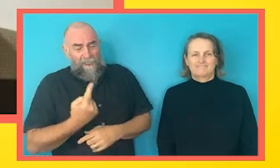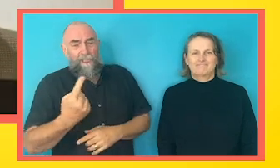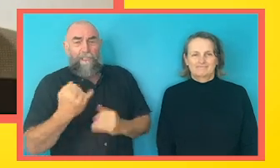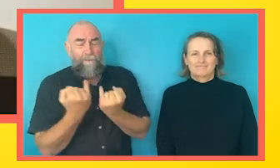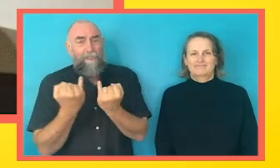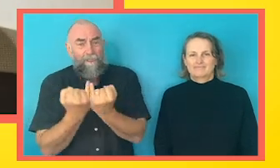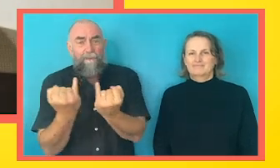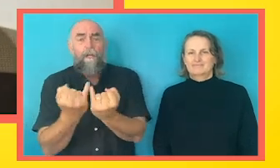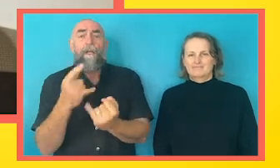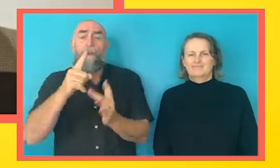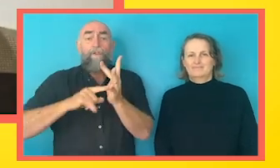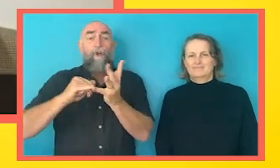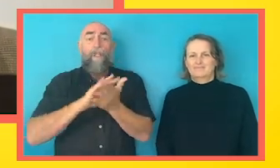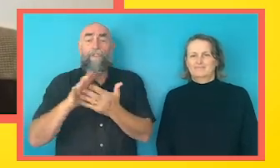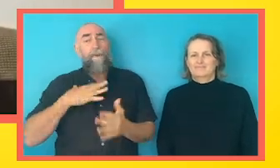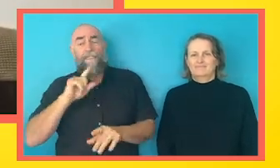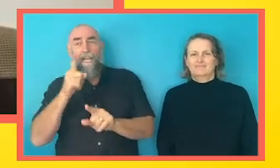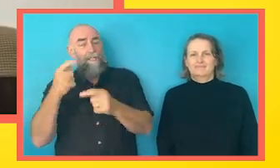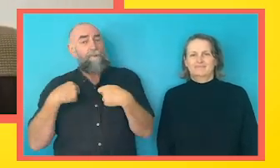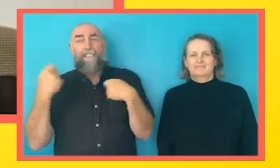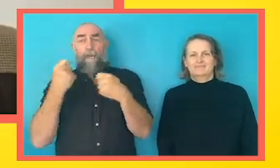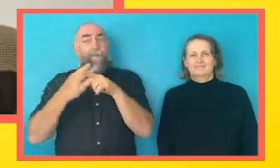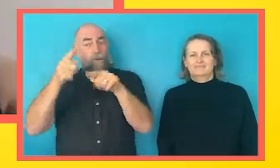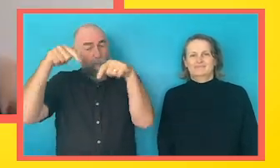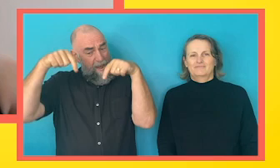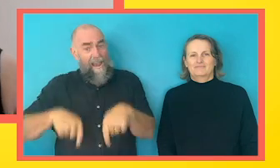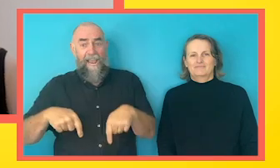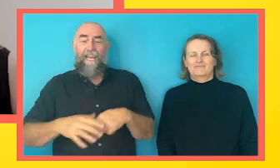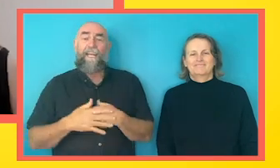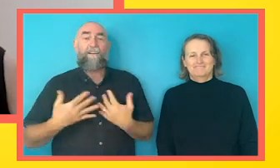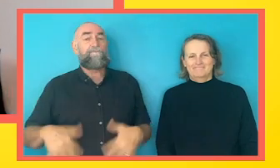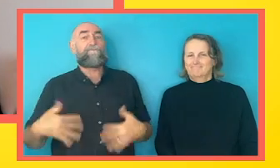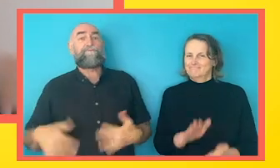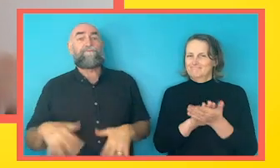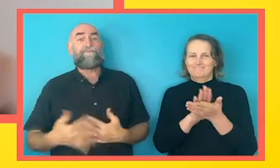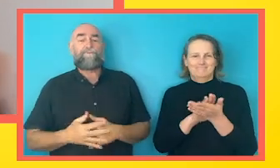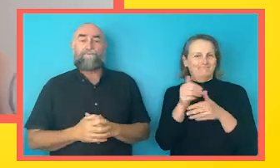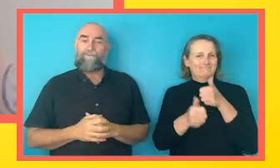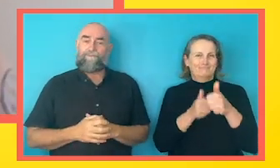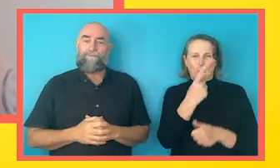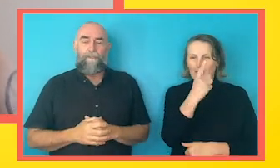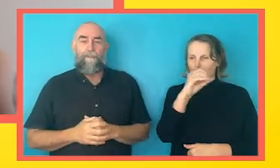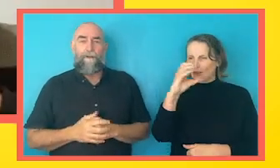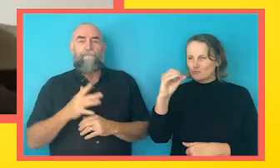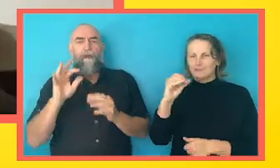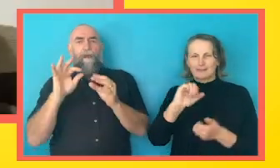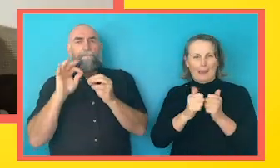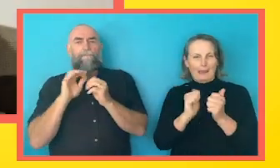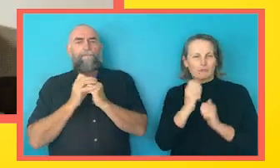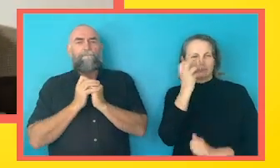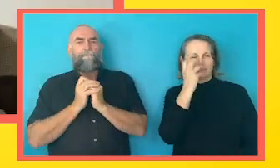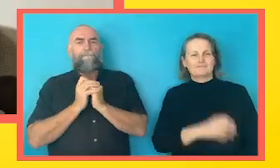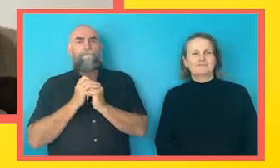Josh Nicholson, we celebrate you here at You Little Ripper. Well done. Incredible. Well done. Brodie, what's your